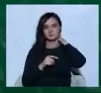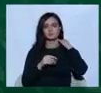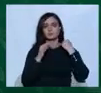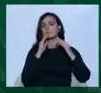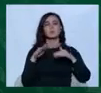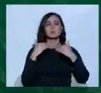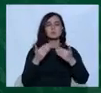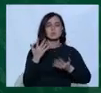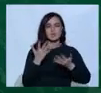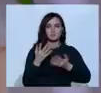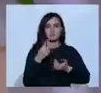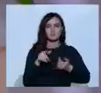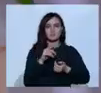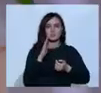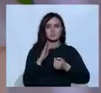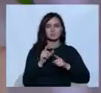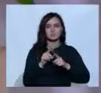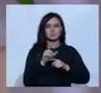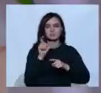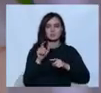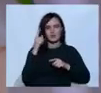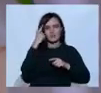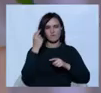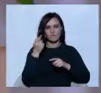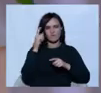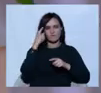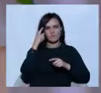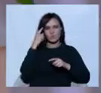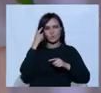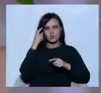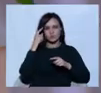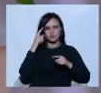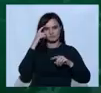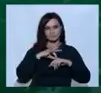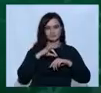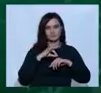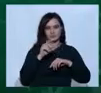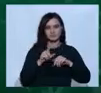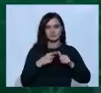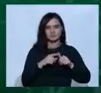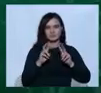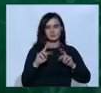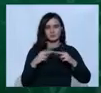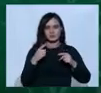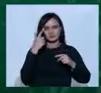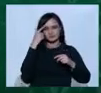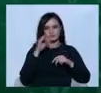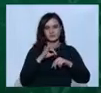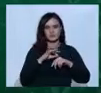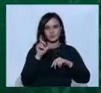with interest. Now we come to the word anti-Semitism. This